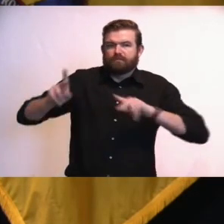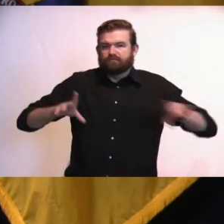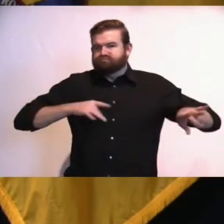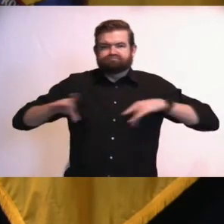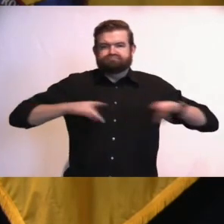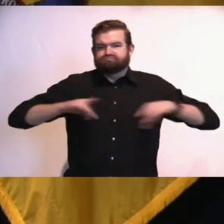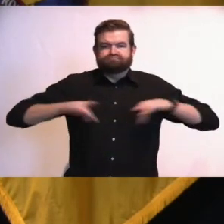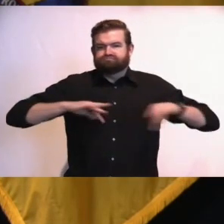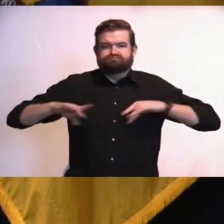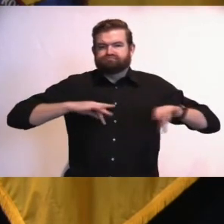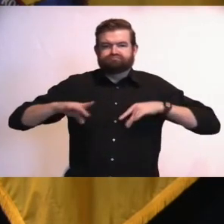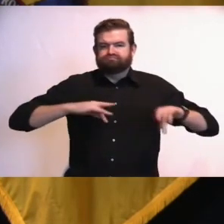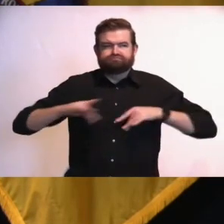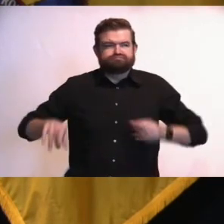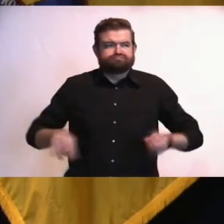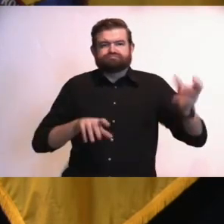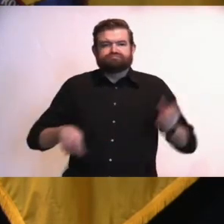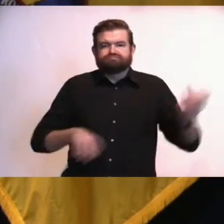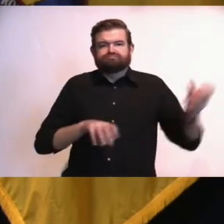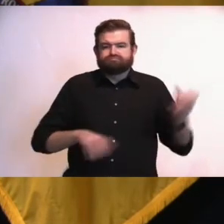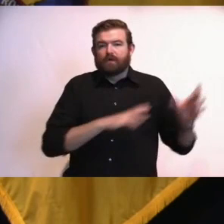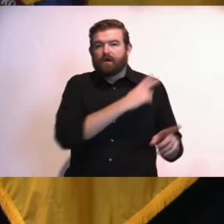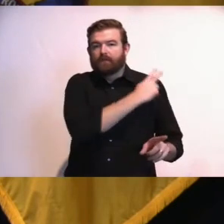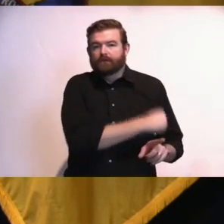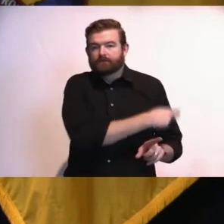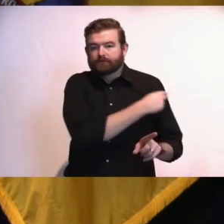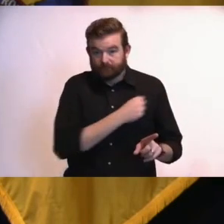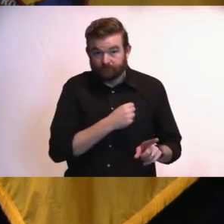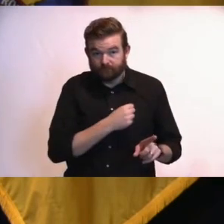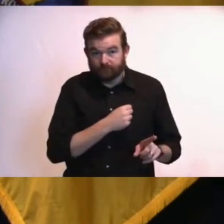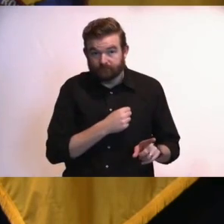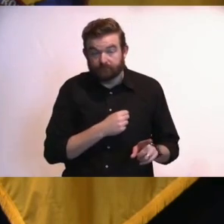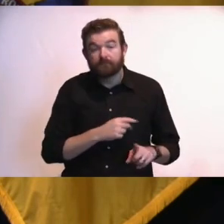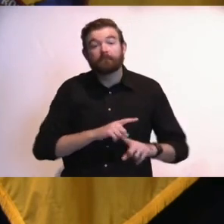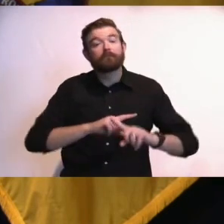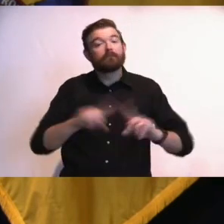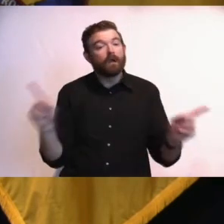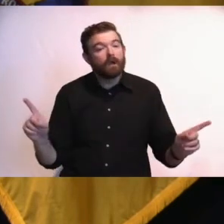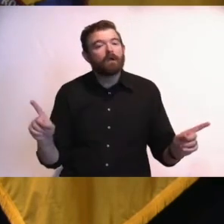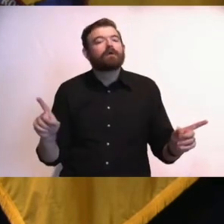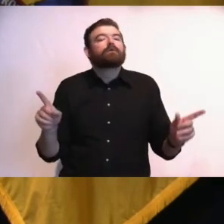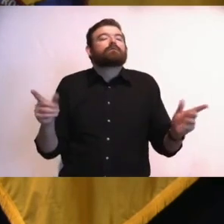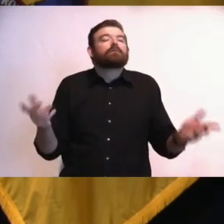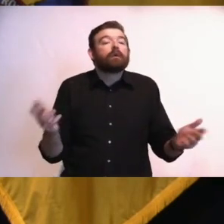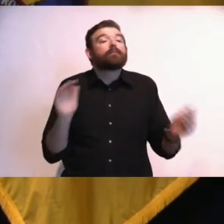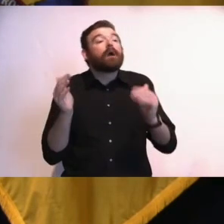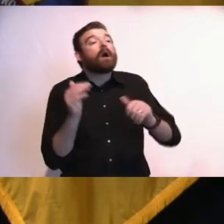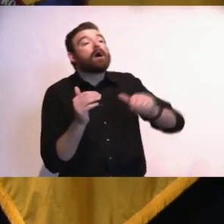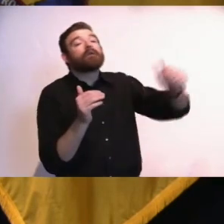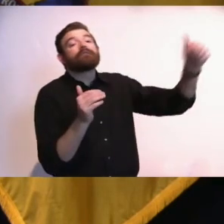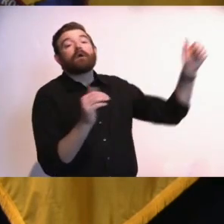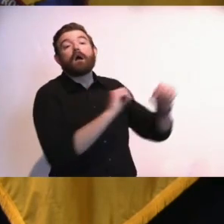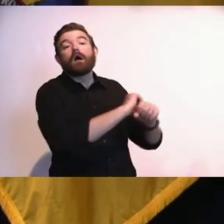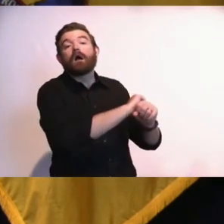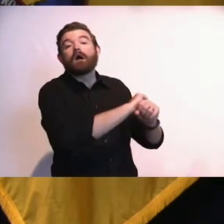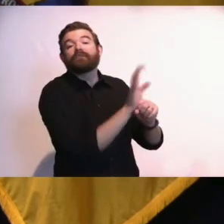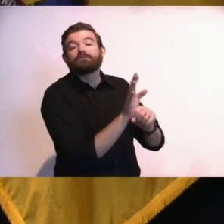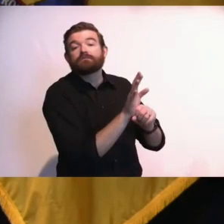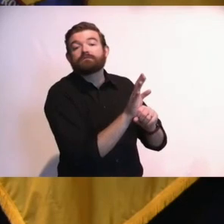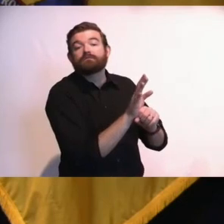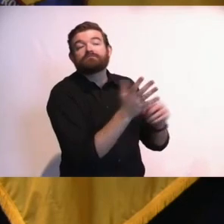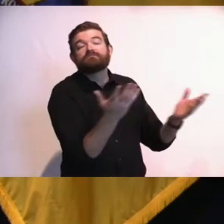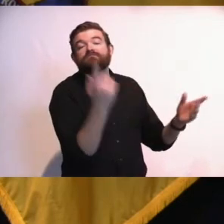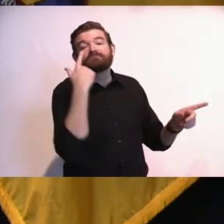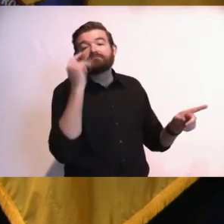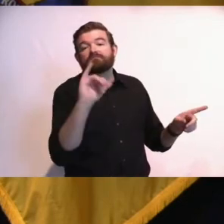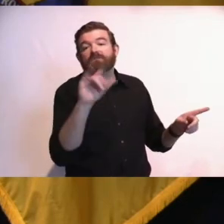getting hospitalized, but with a general sense that it's not as severe as Delta or other variants, which, while all that may be true,